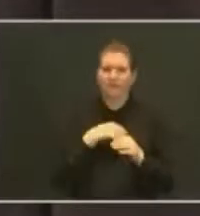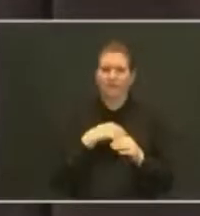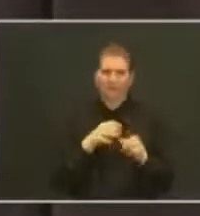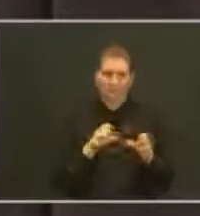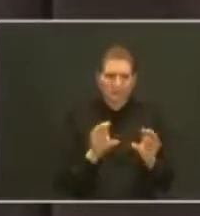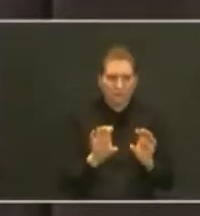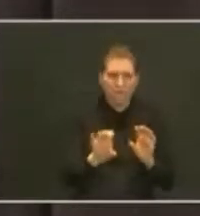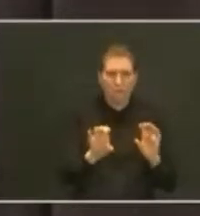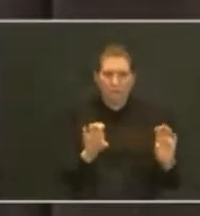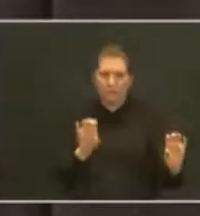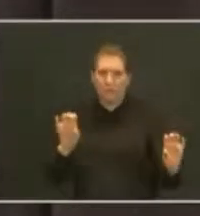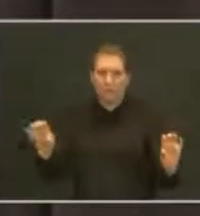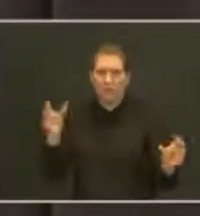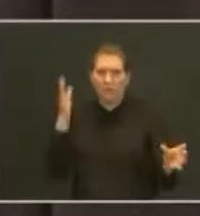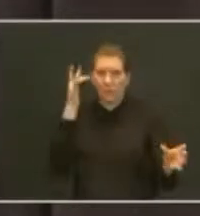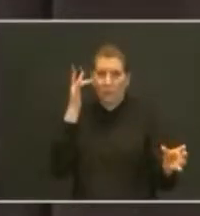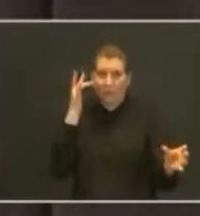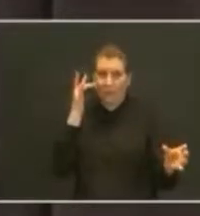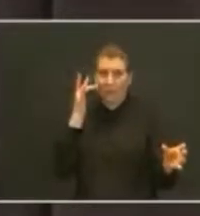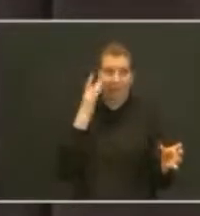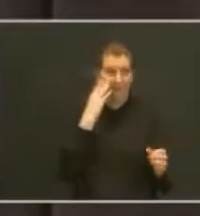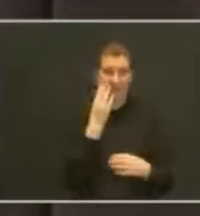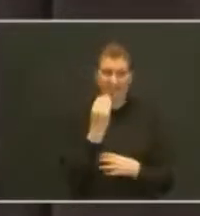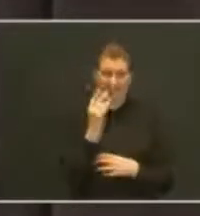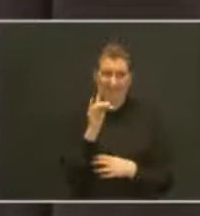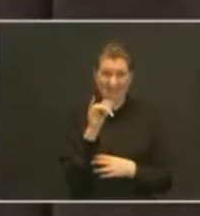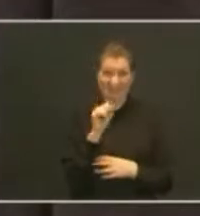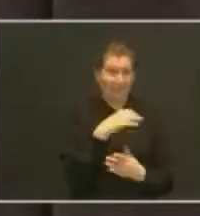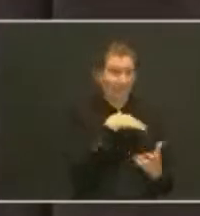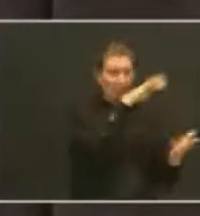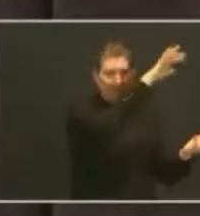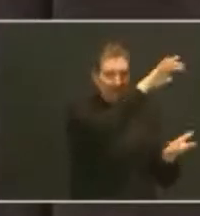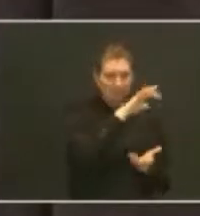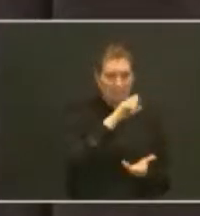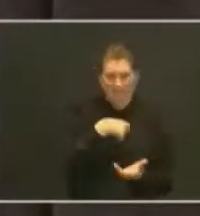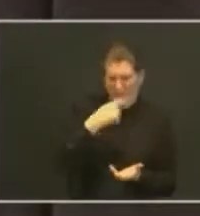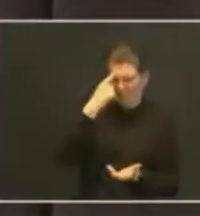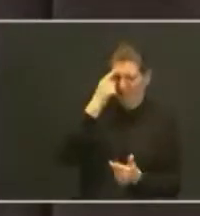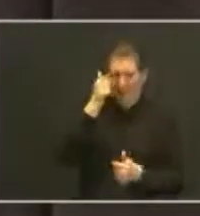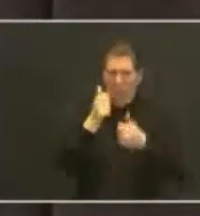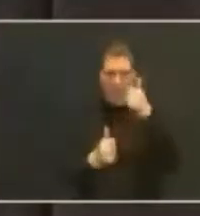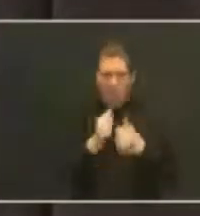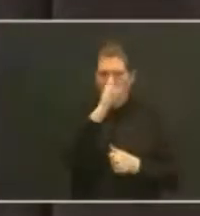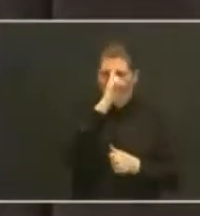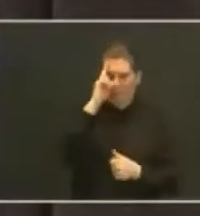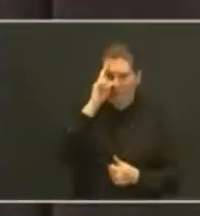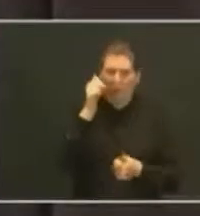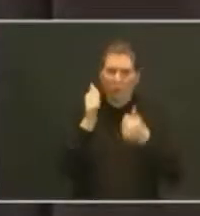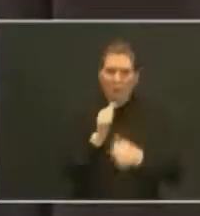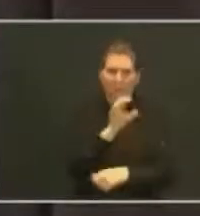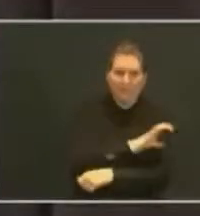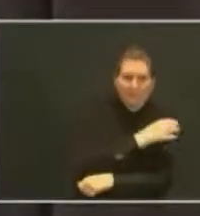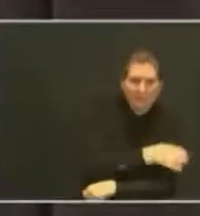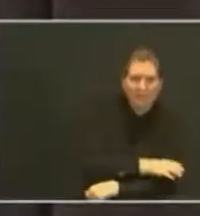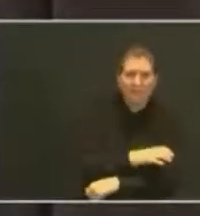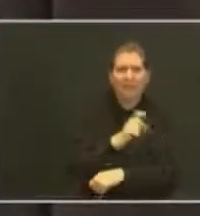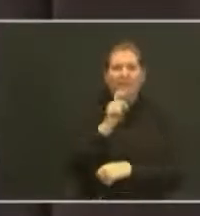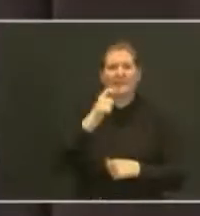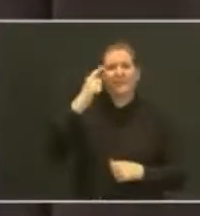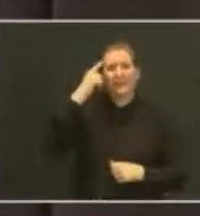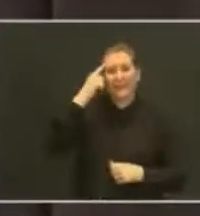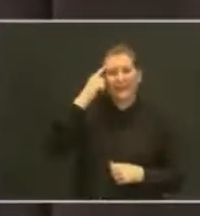14 days. When you have multiple partners that you have to get vaccine out to, it takes the time